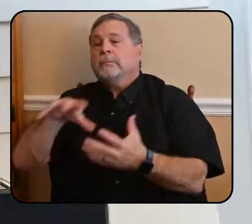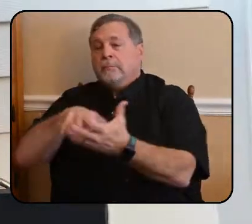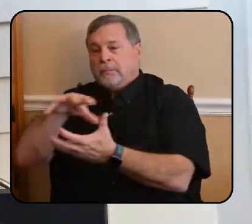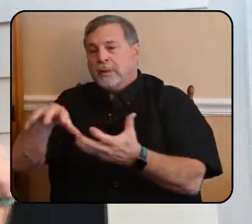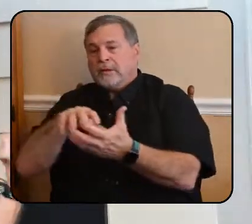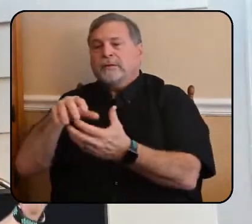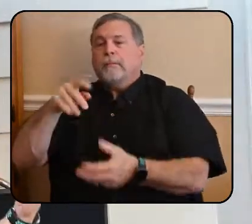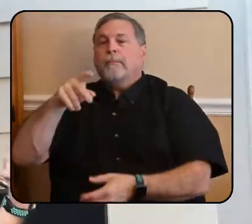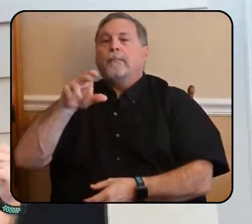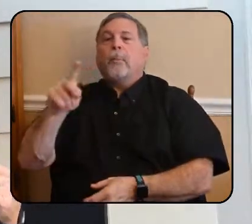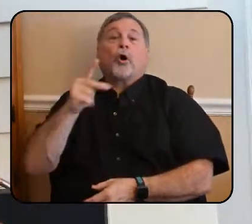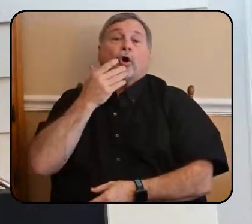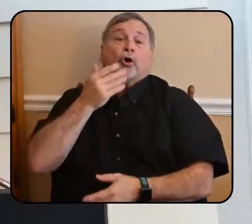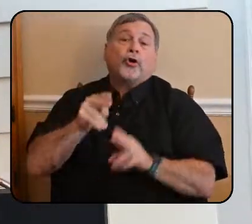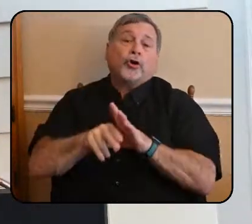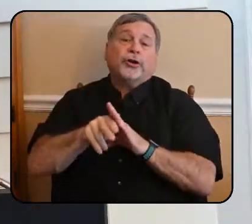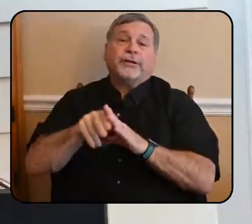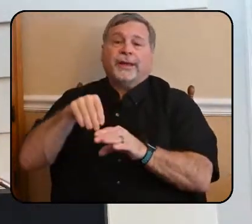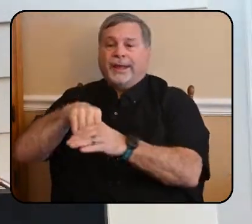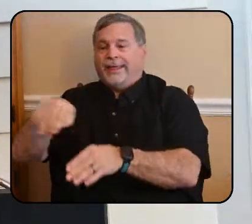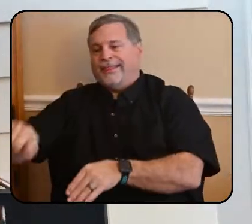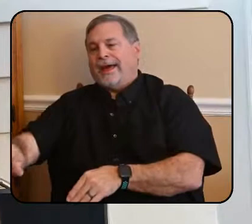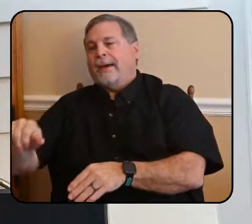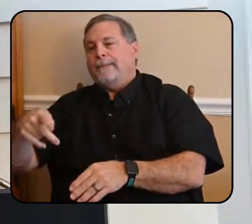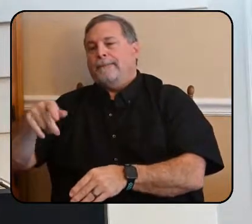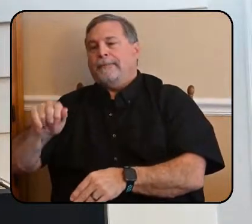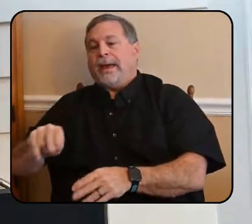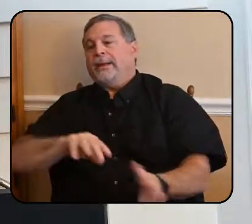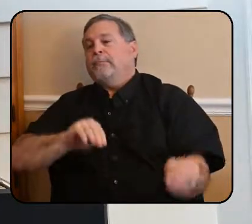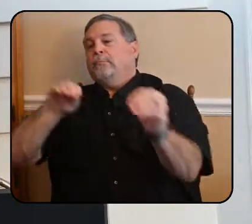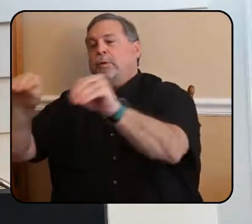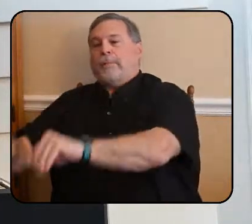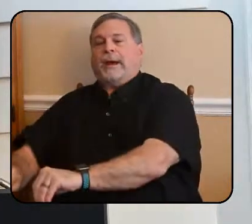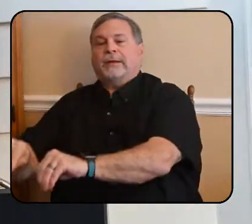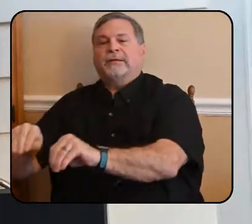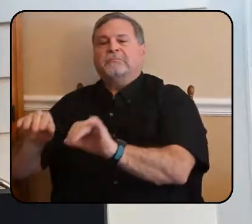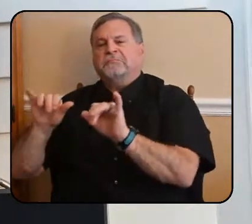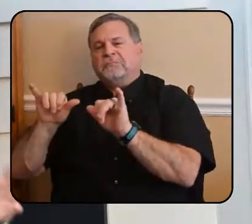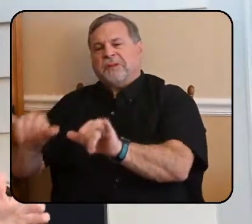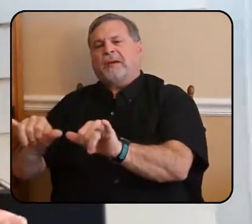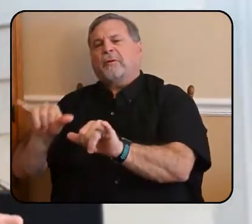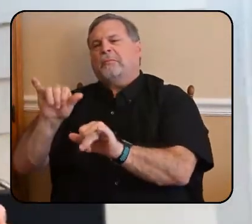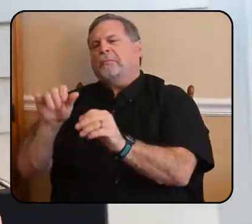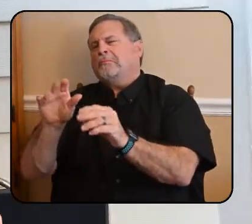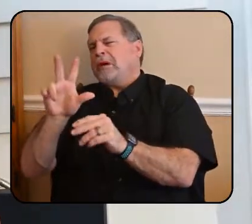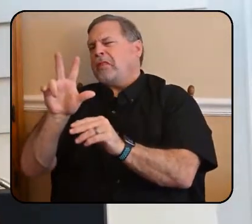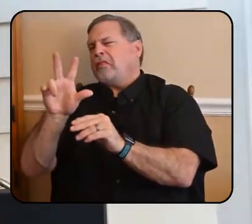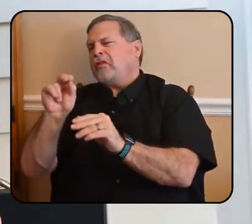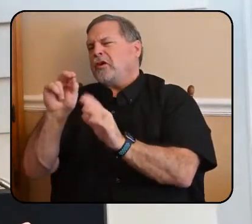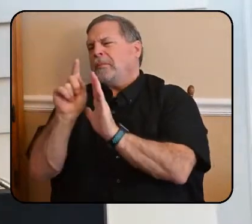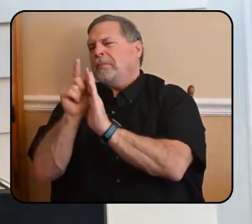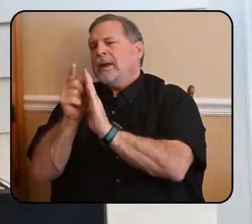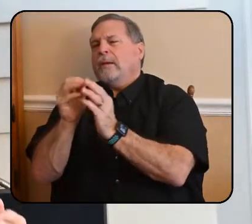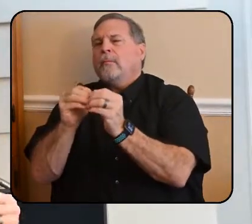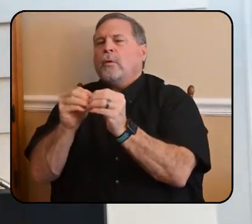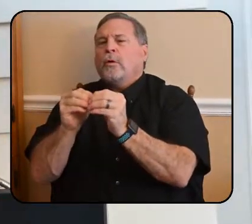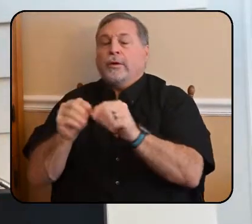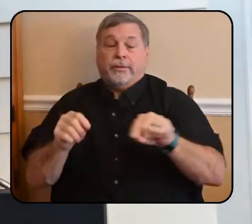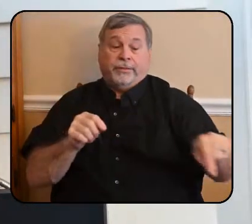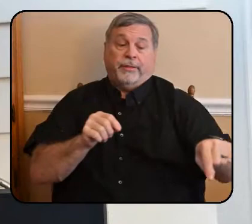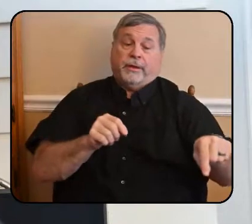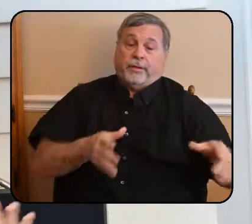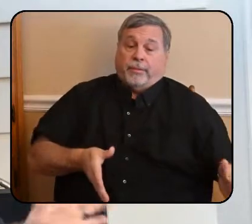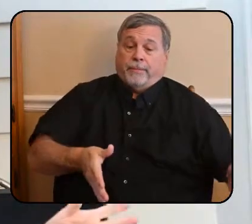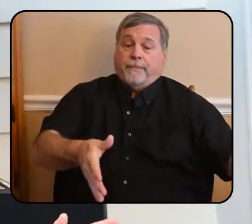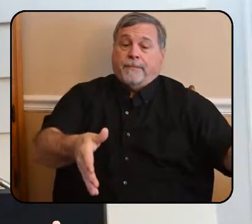pan, put it back on, and let it heat for about 30 more minutes. So I got another pan over here. It's got